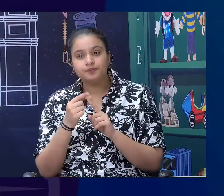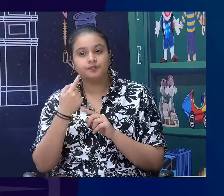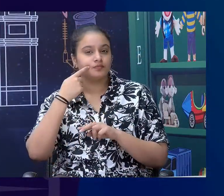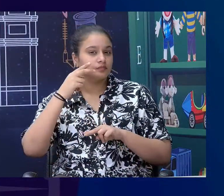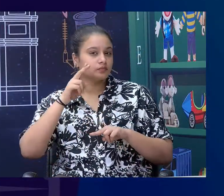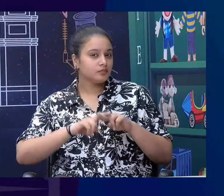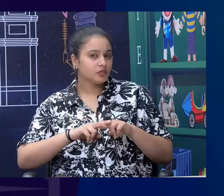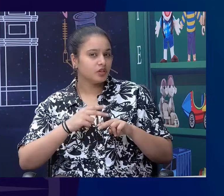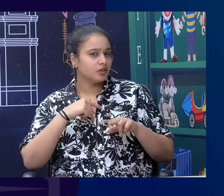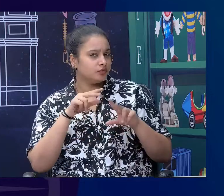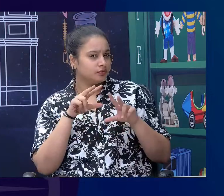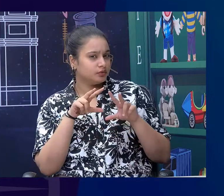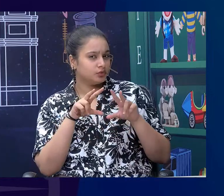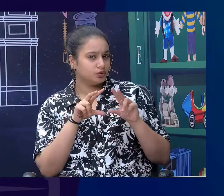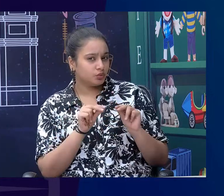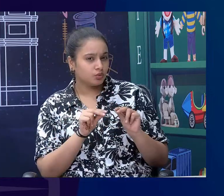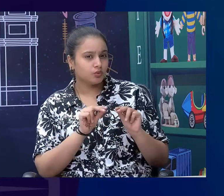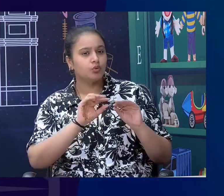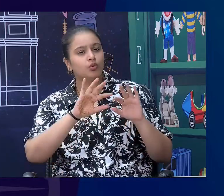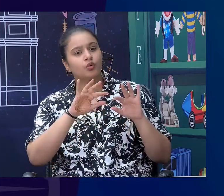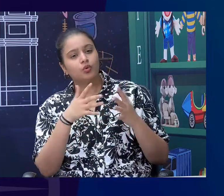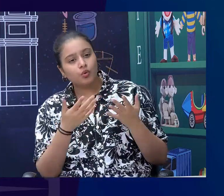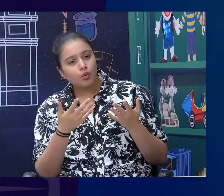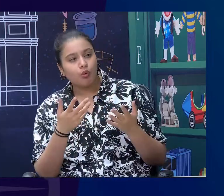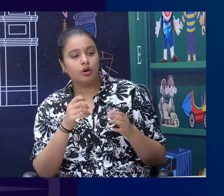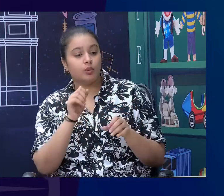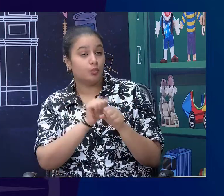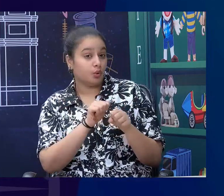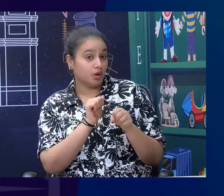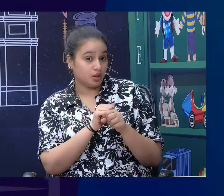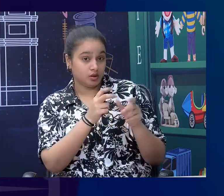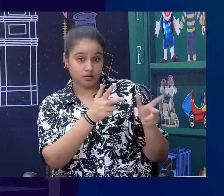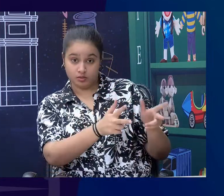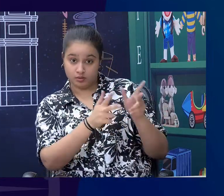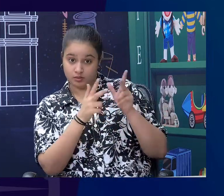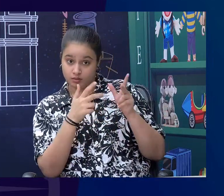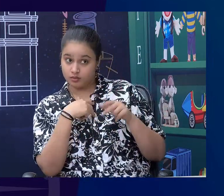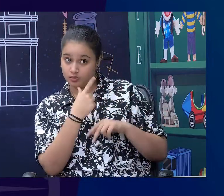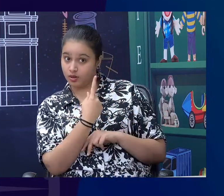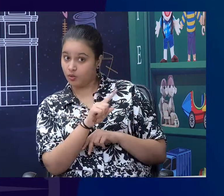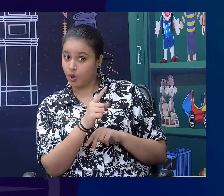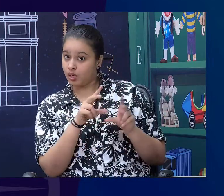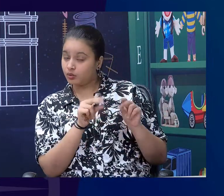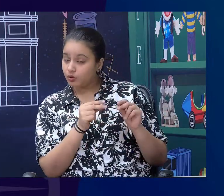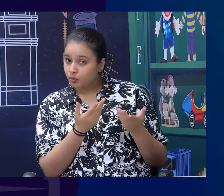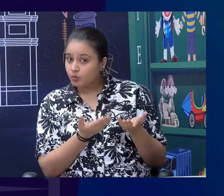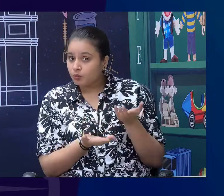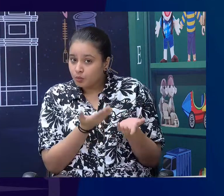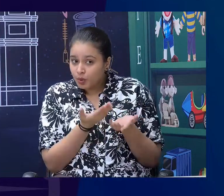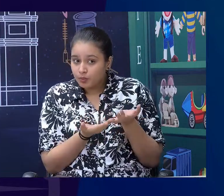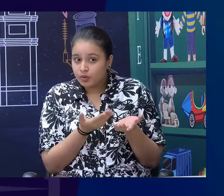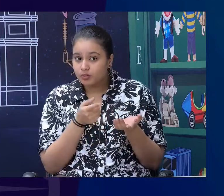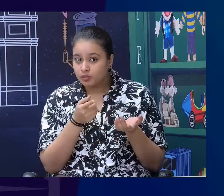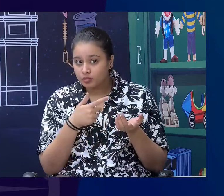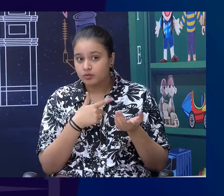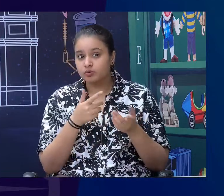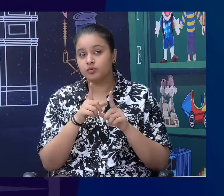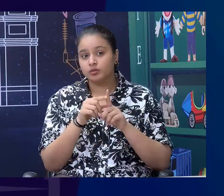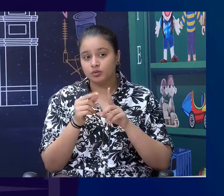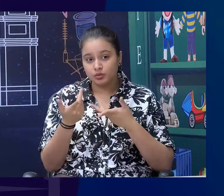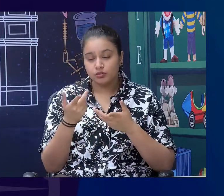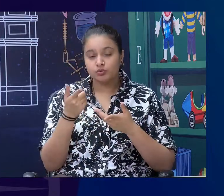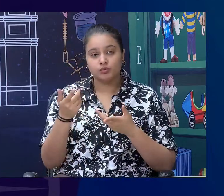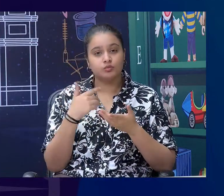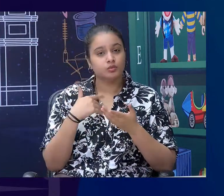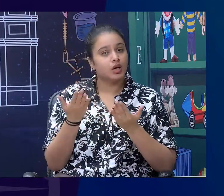he saying no, or maybe the tasks that are expected of him are themselves not right? Yeah. Like perhaps they were asking him to do things that he was